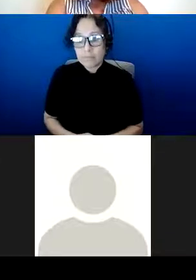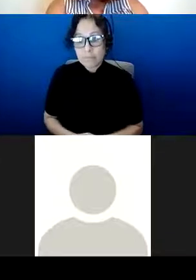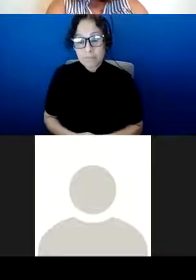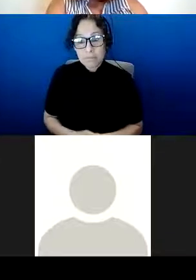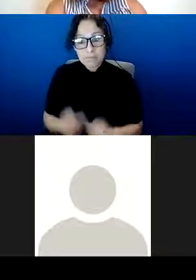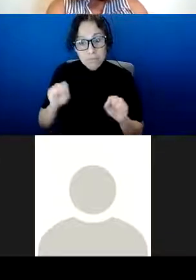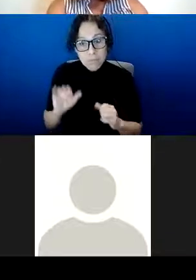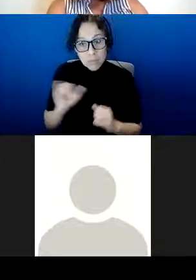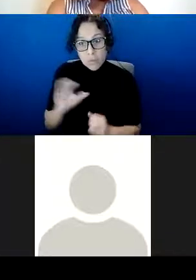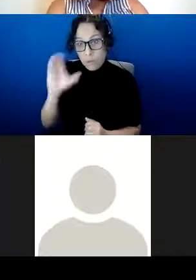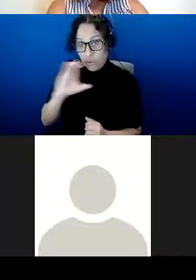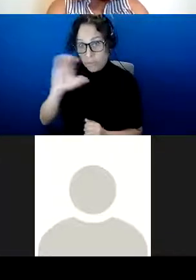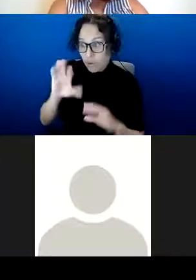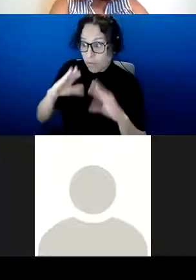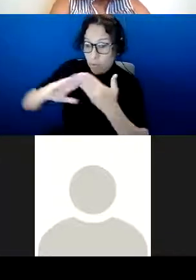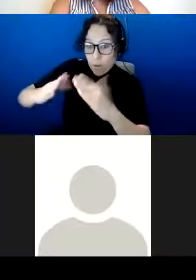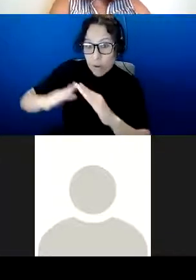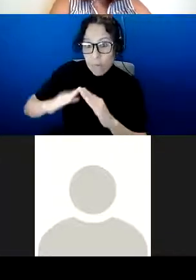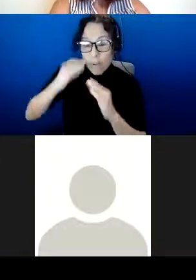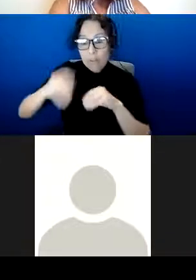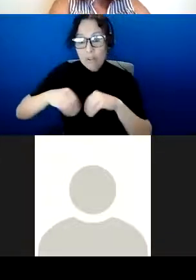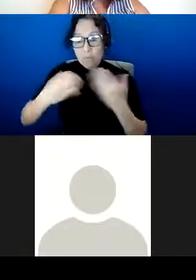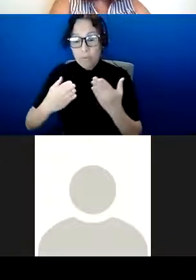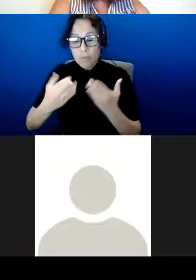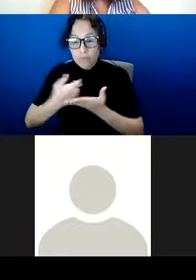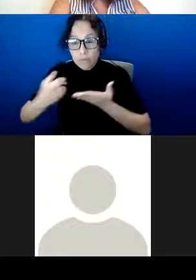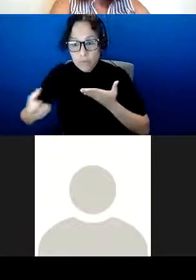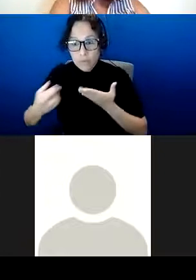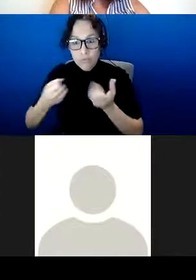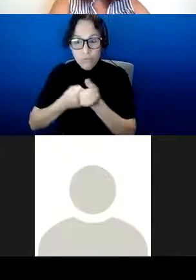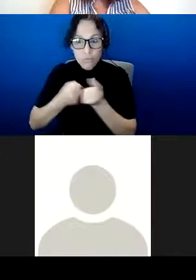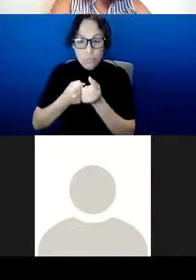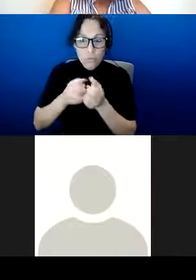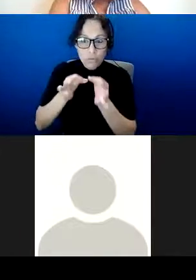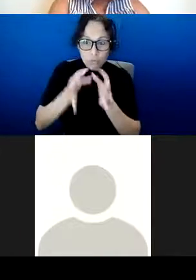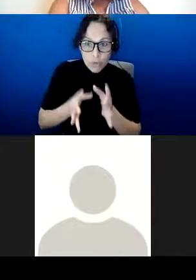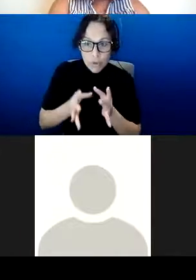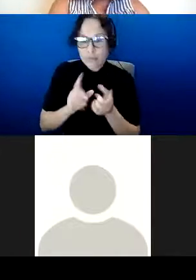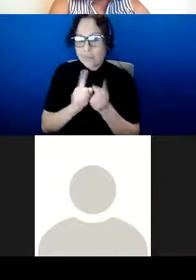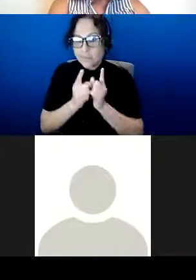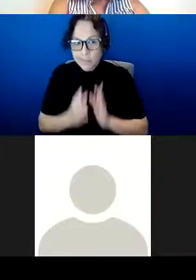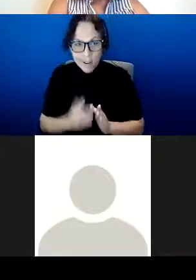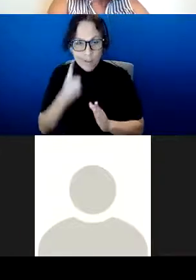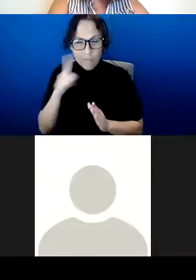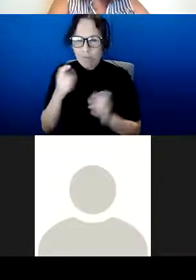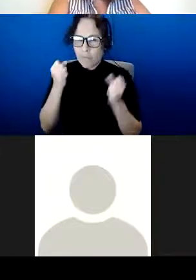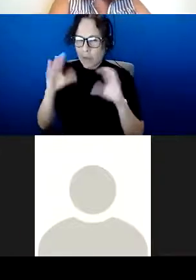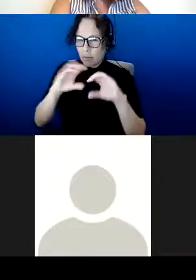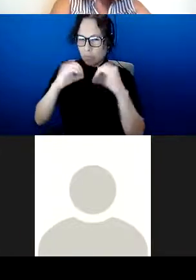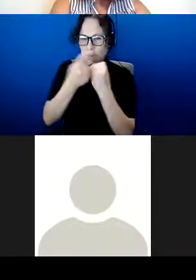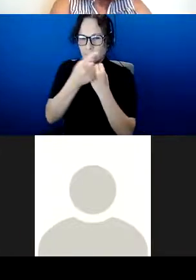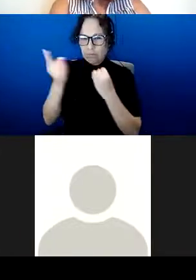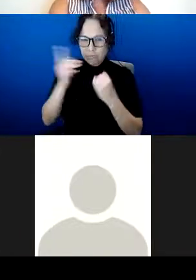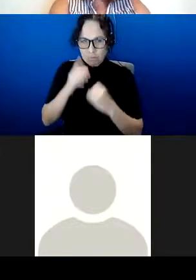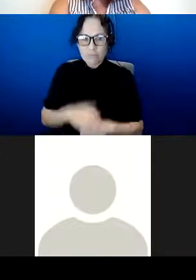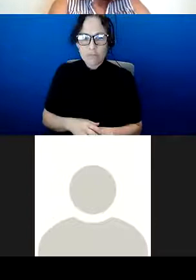offers services to families for assistance in obtaining translation services. There's a number of organizations. I know